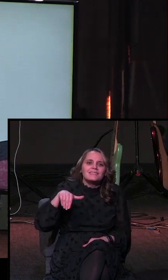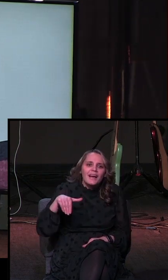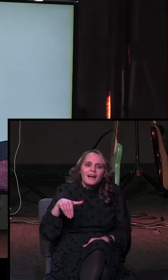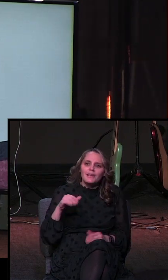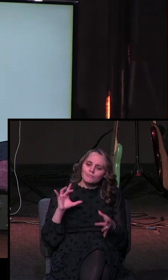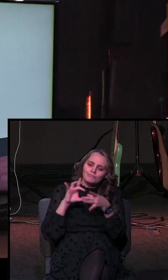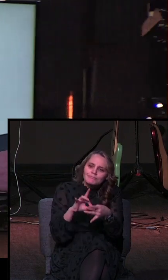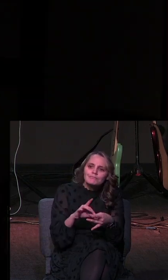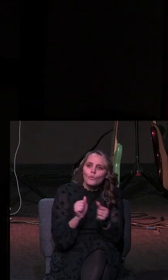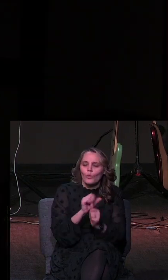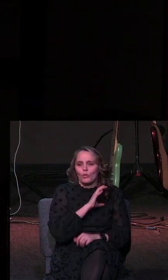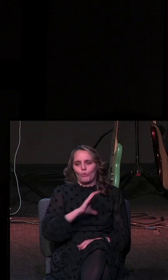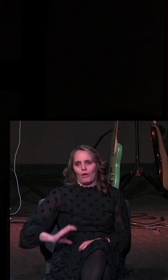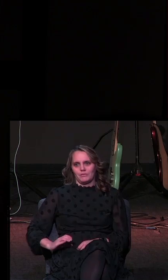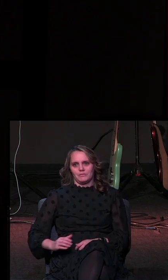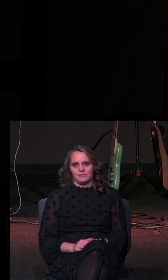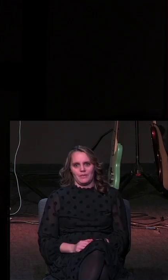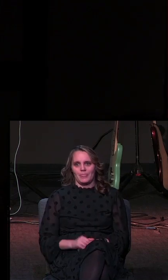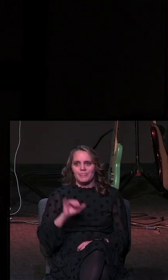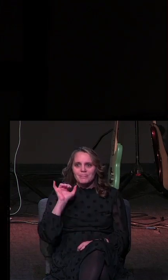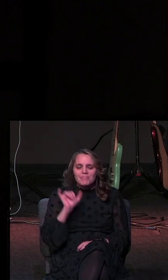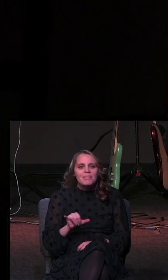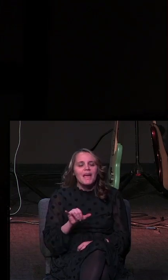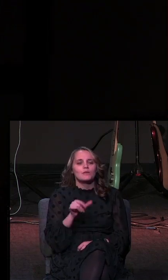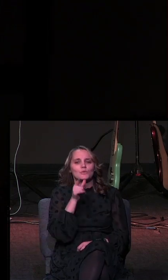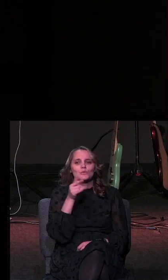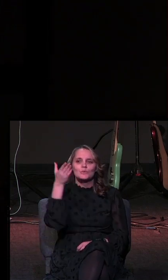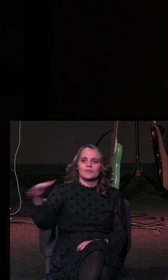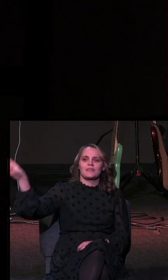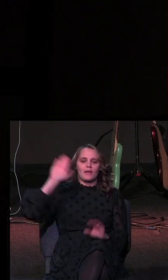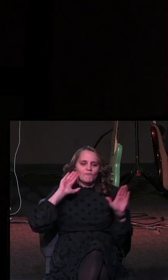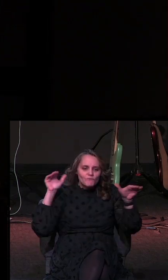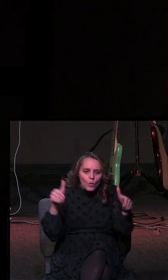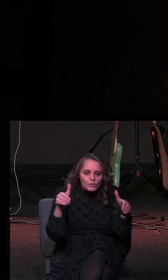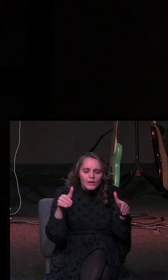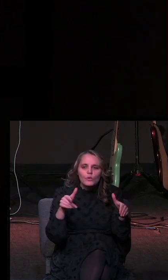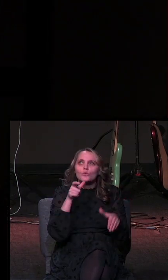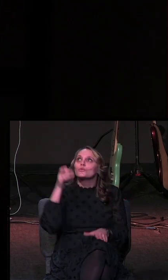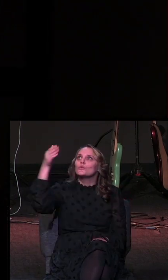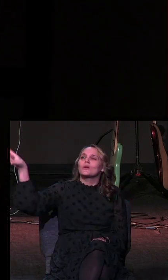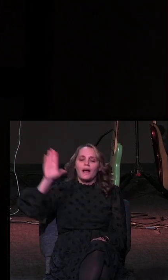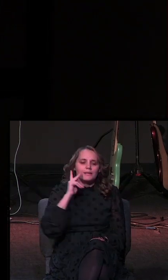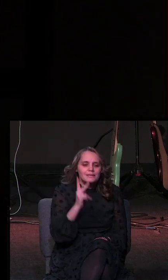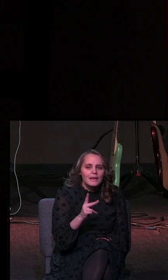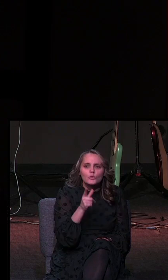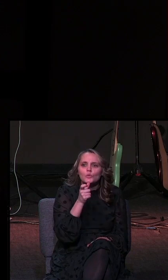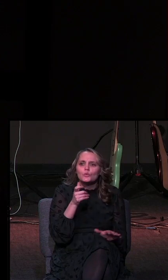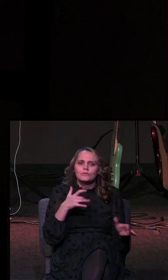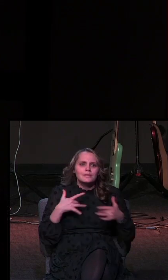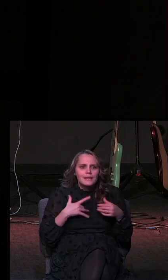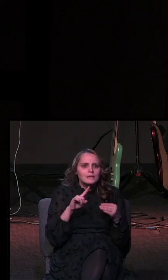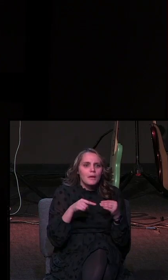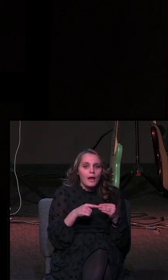in Christ. That's who he's focused on. That's who he sees. That's what he cares about. And he ends